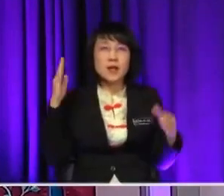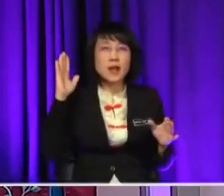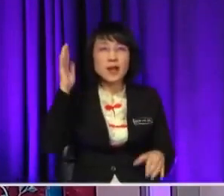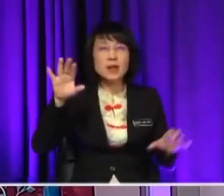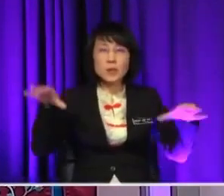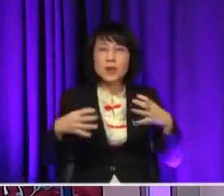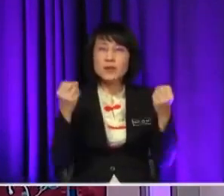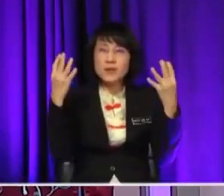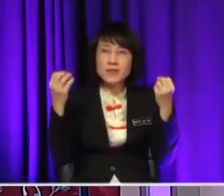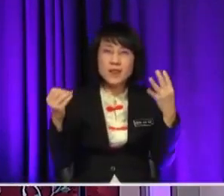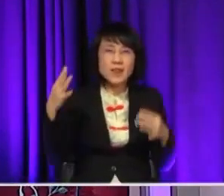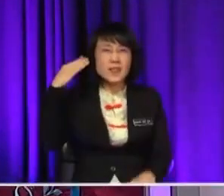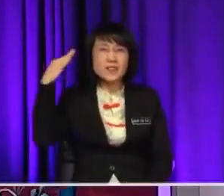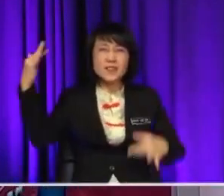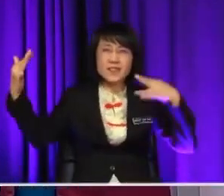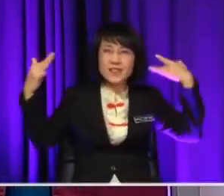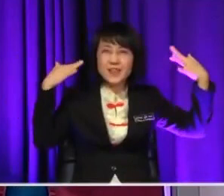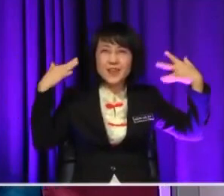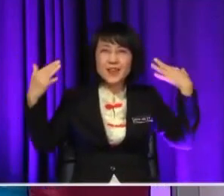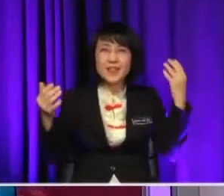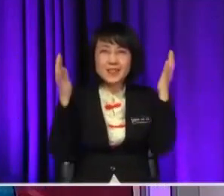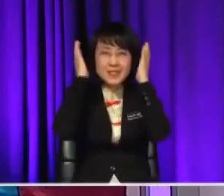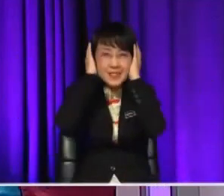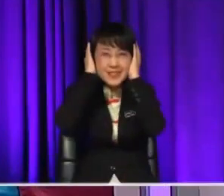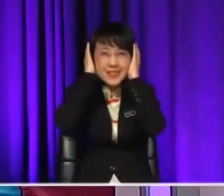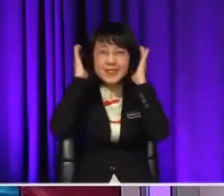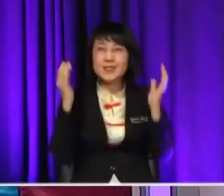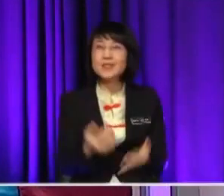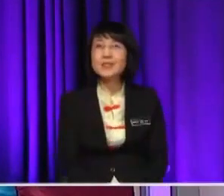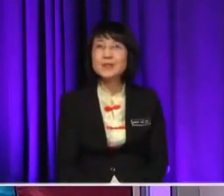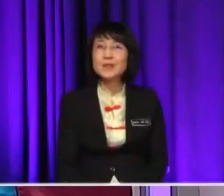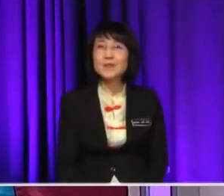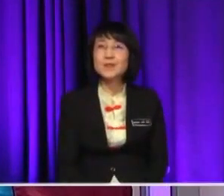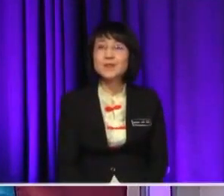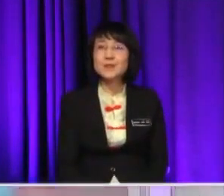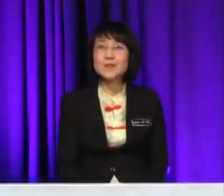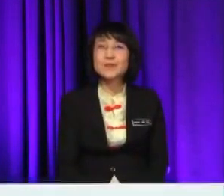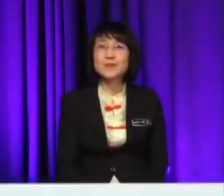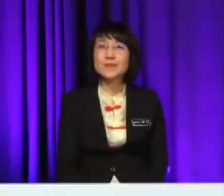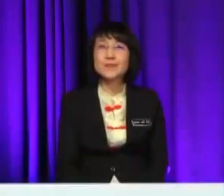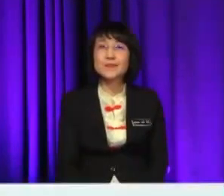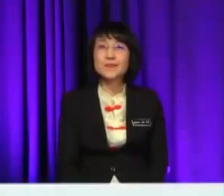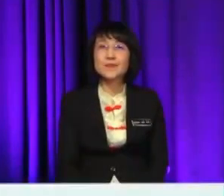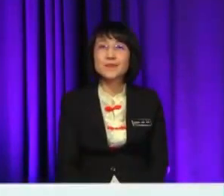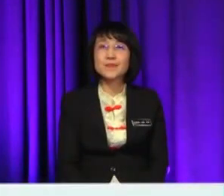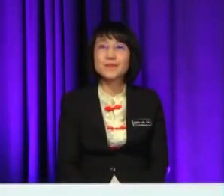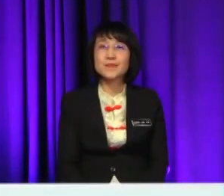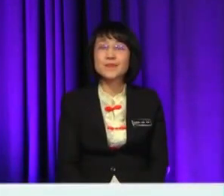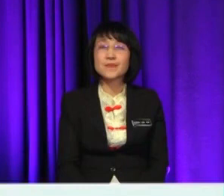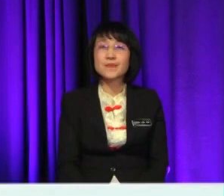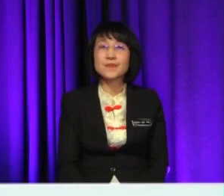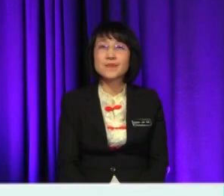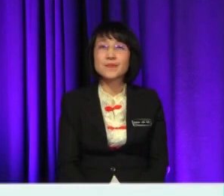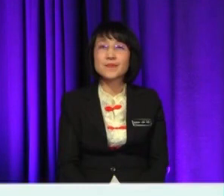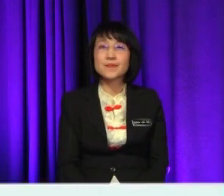It's almost thundering to your ears. Oh, yes. So yes, so she got it right. It is this almost like